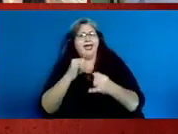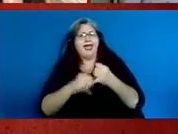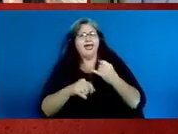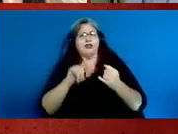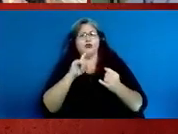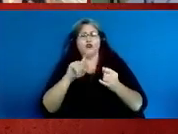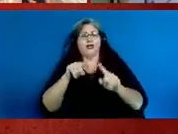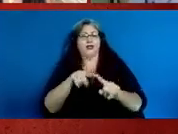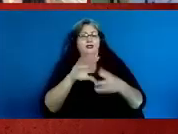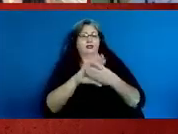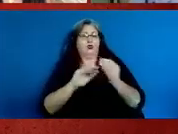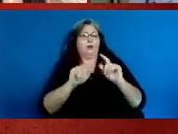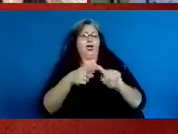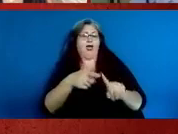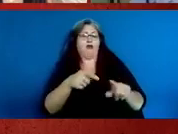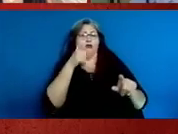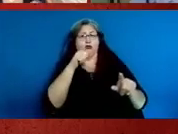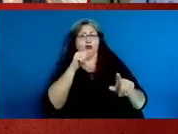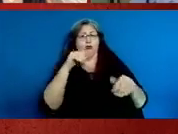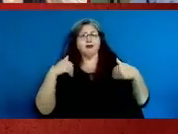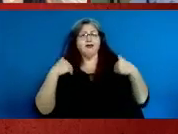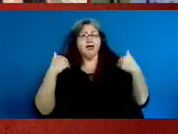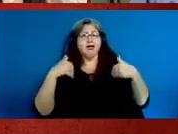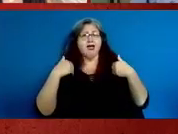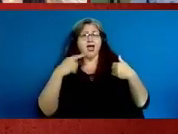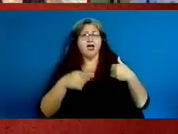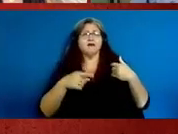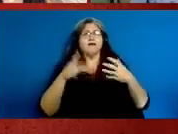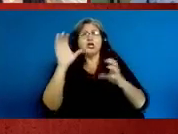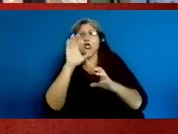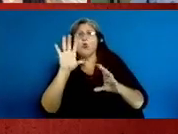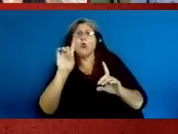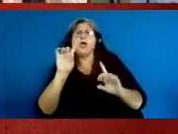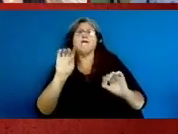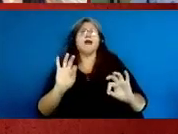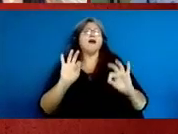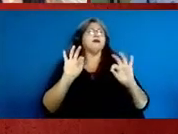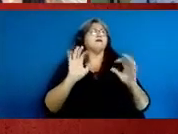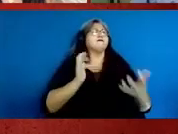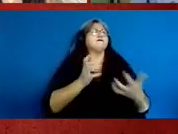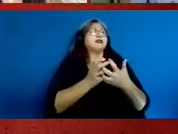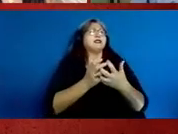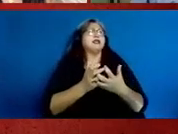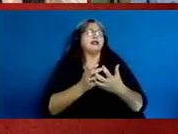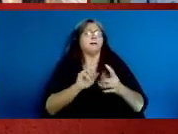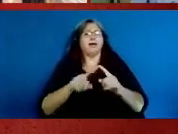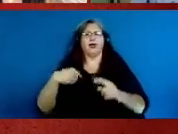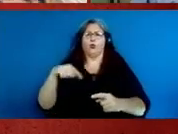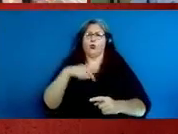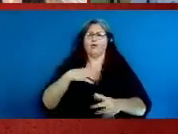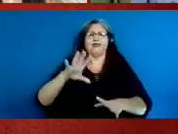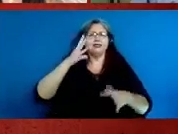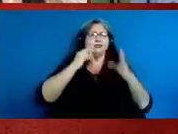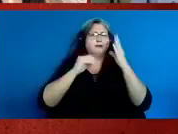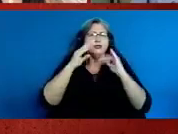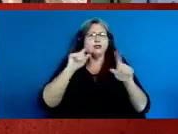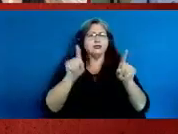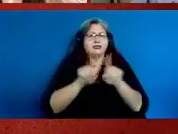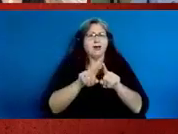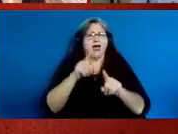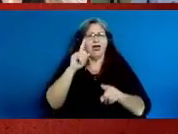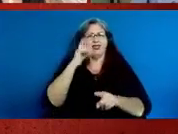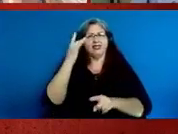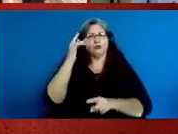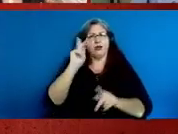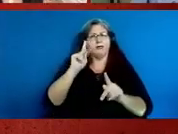young girl trying to fit in, you know, and I think we've all grown up with that. And that's why so many people identify with